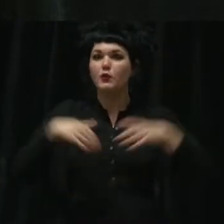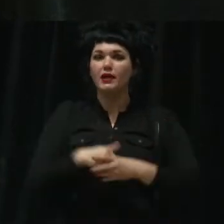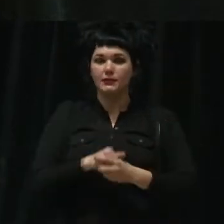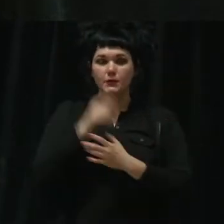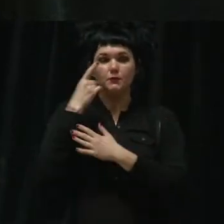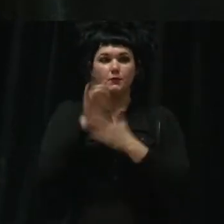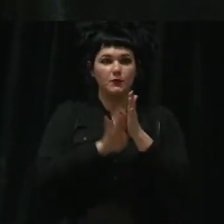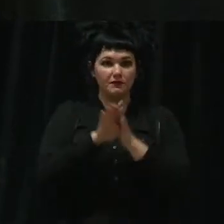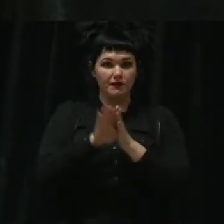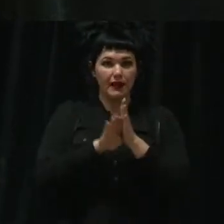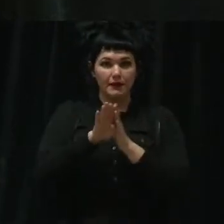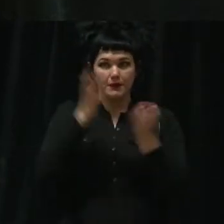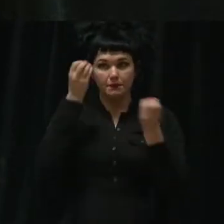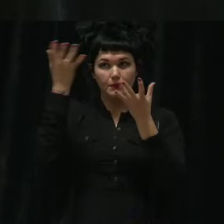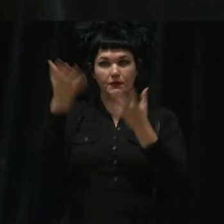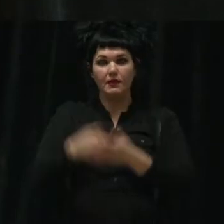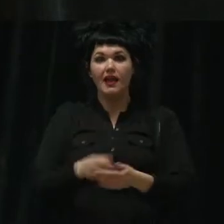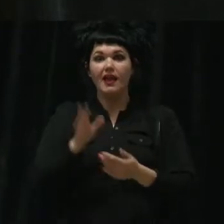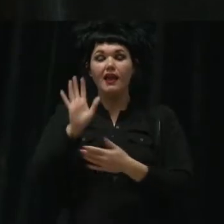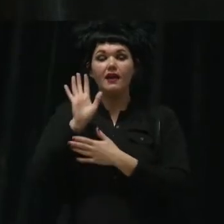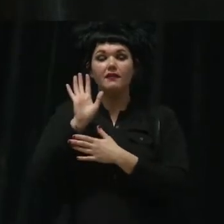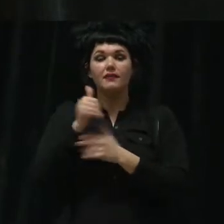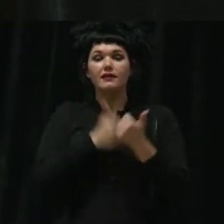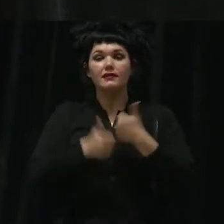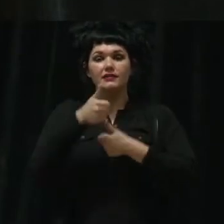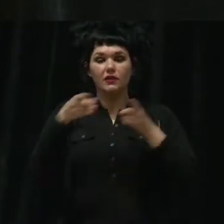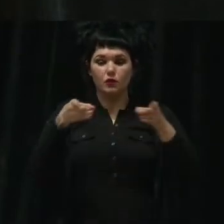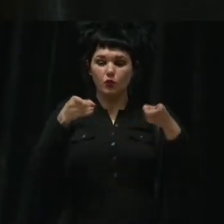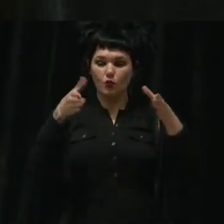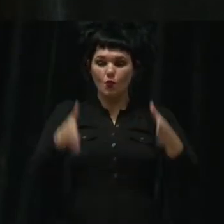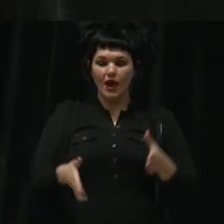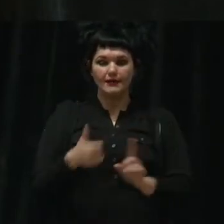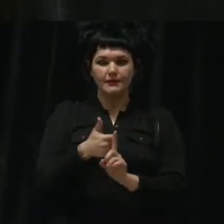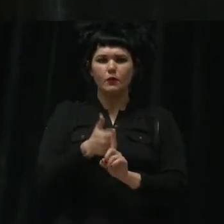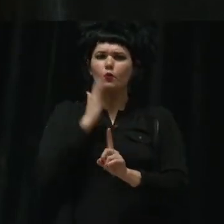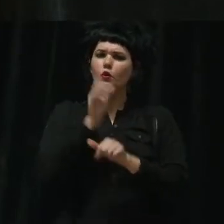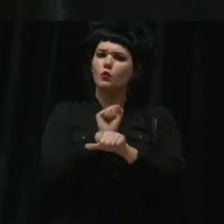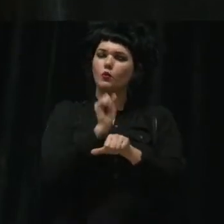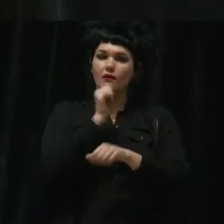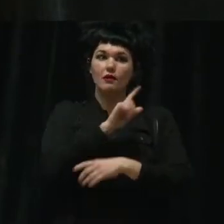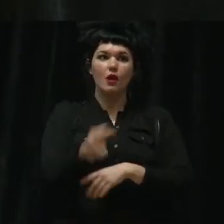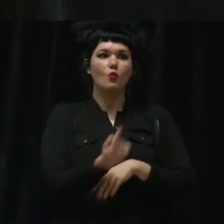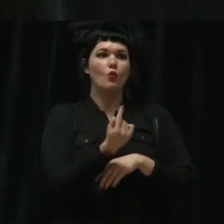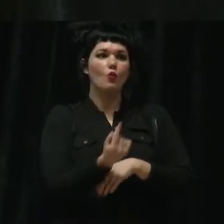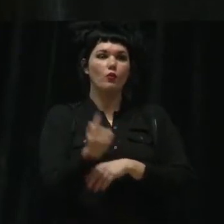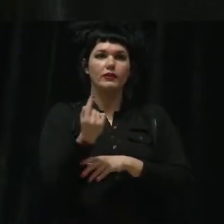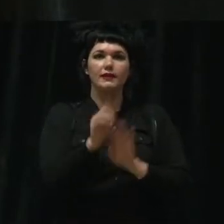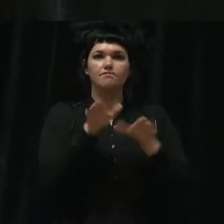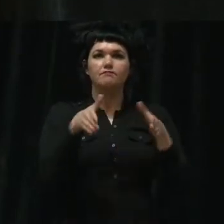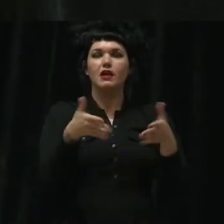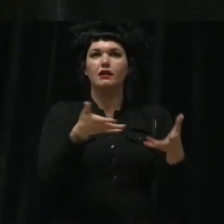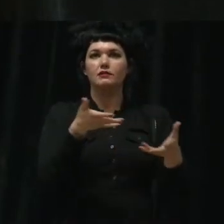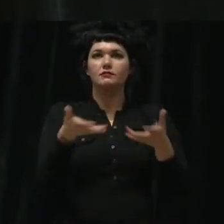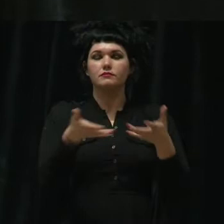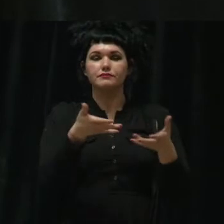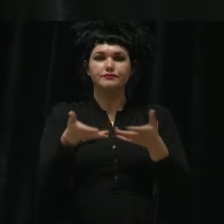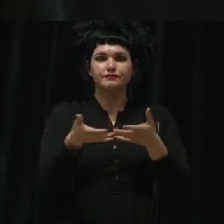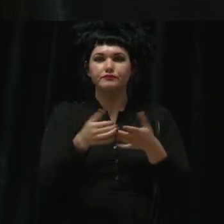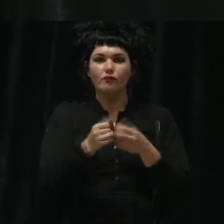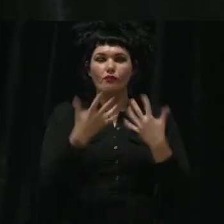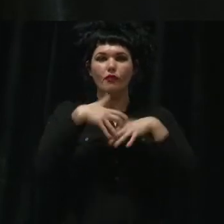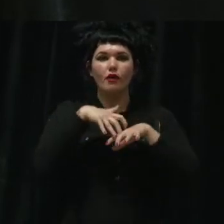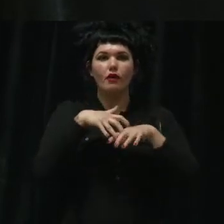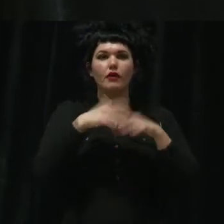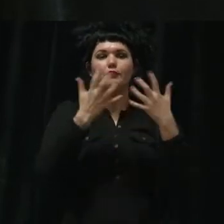for development. And the executive director will work not only to coordinate